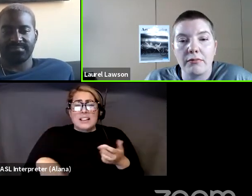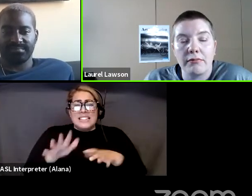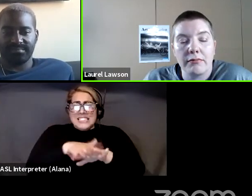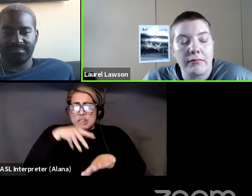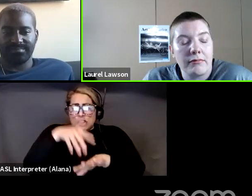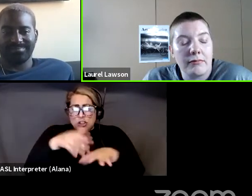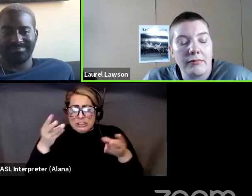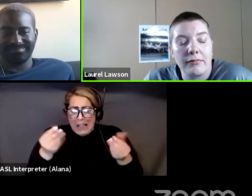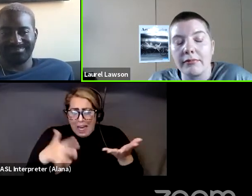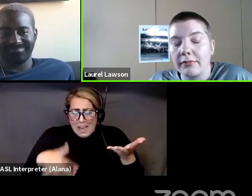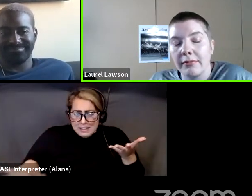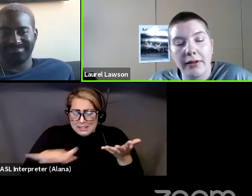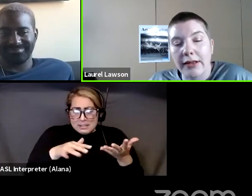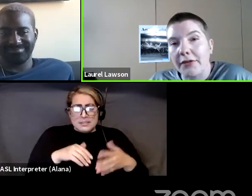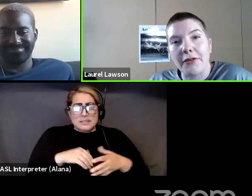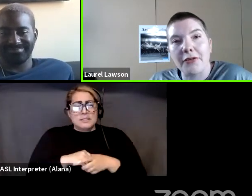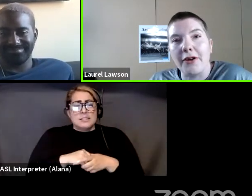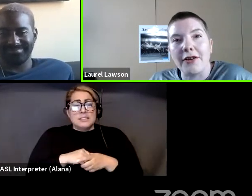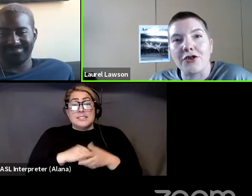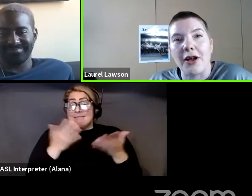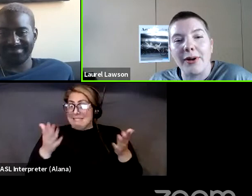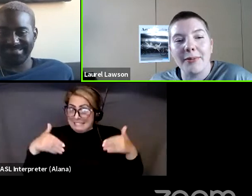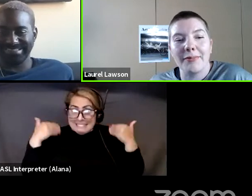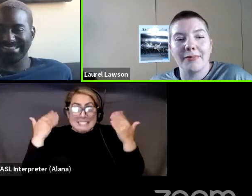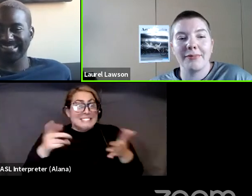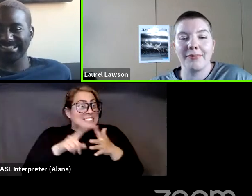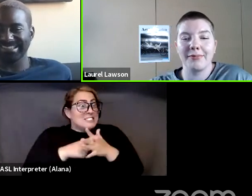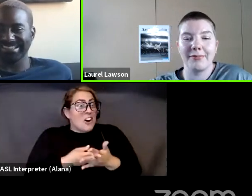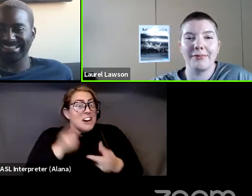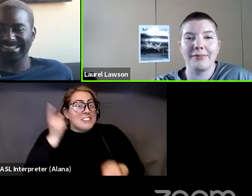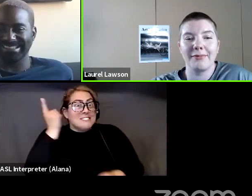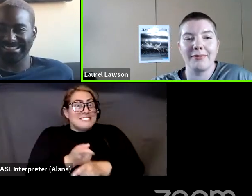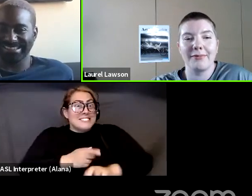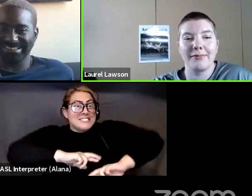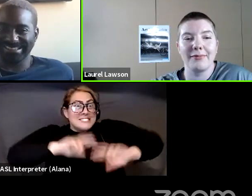And let's get started, shall we?